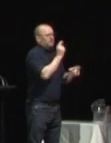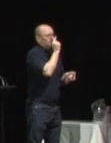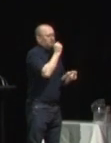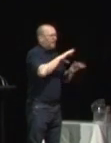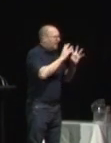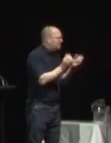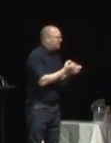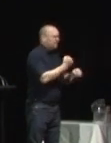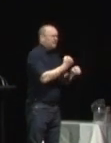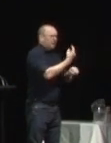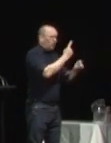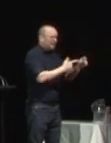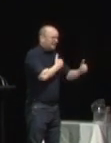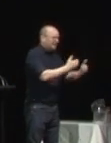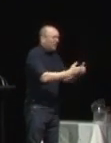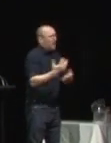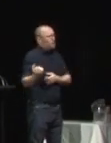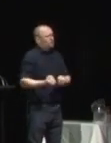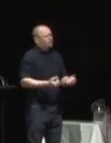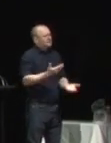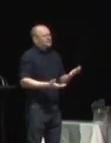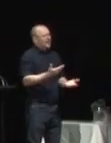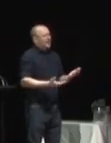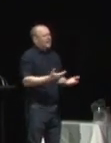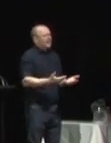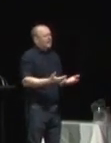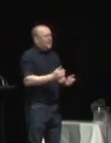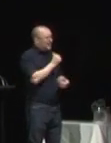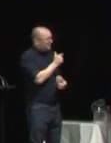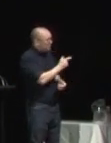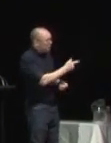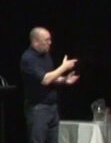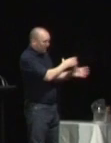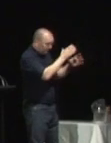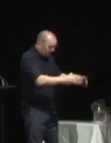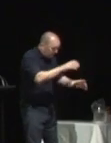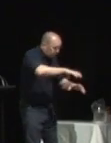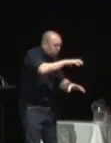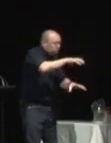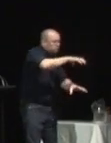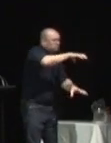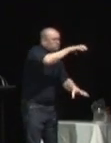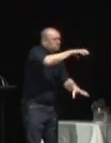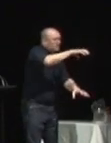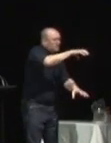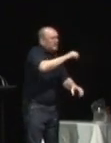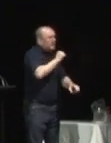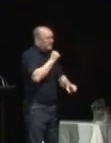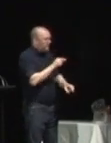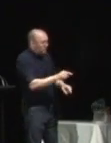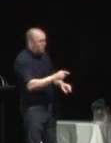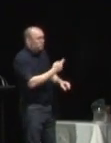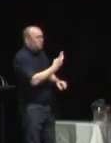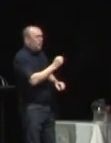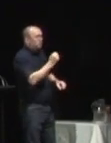pots. And if you make 200 pounds of pots, you'll get an A. If you make 50 pounds, you'll get a C. But you on the other side of the